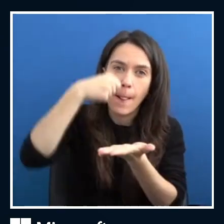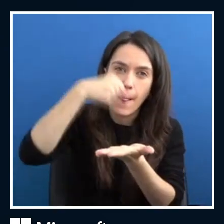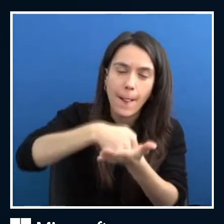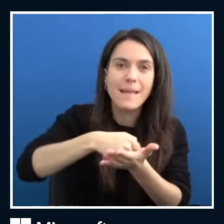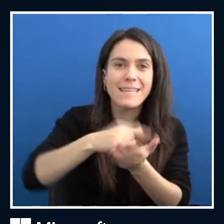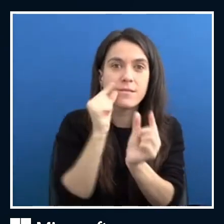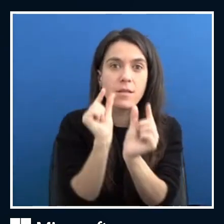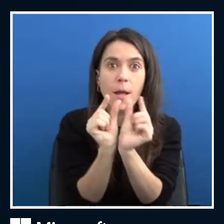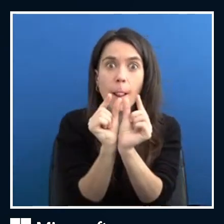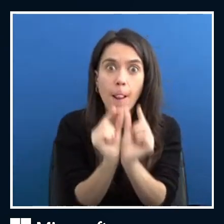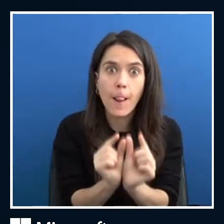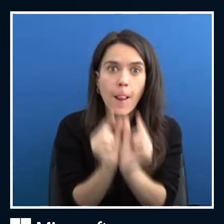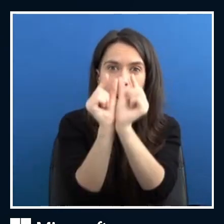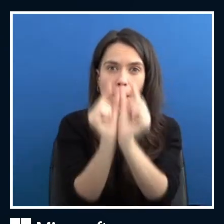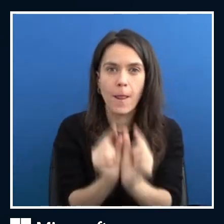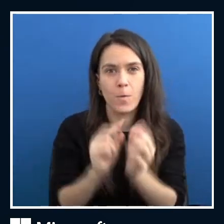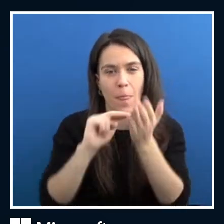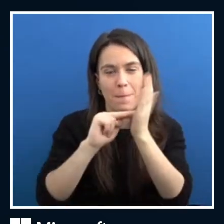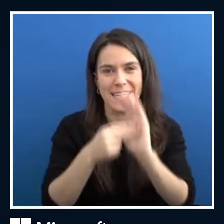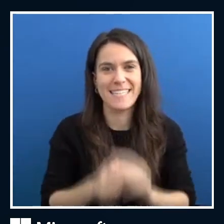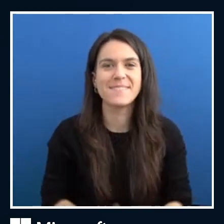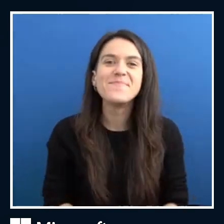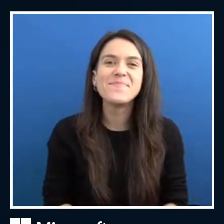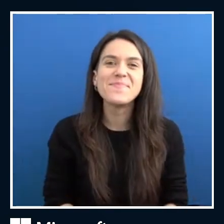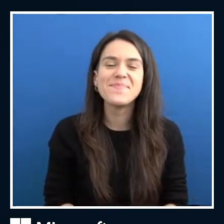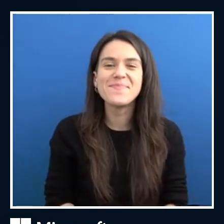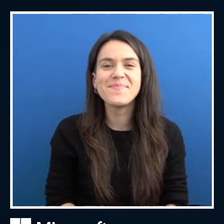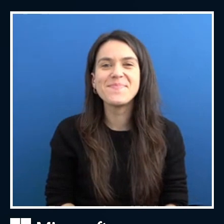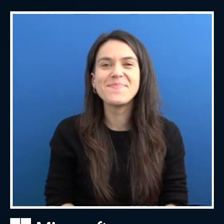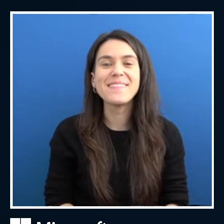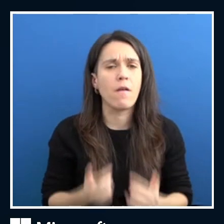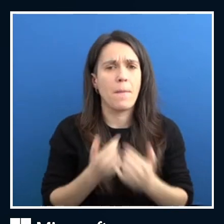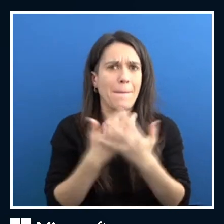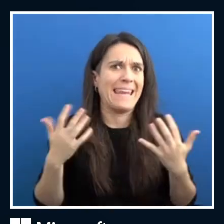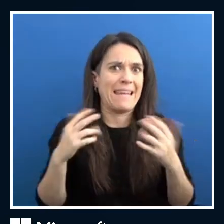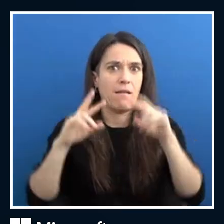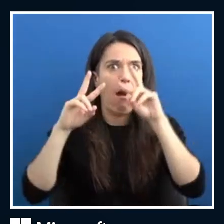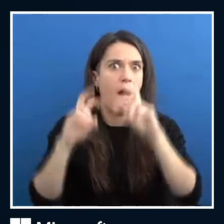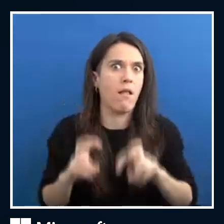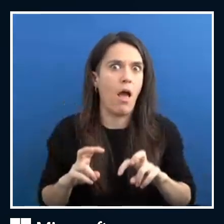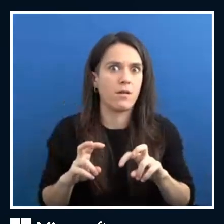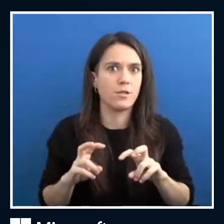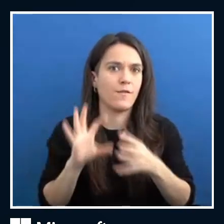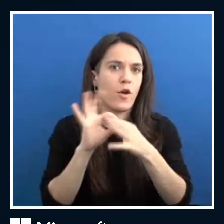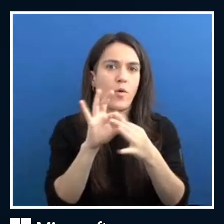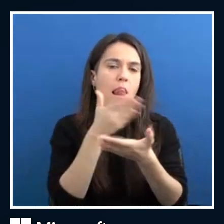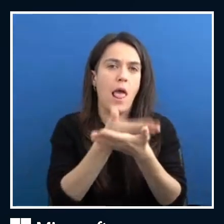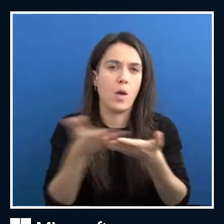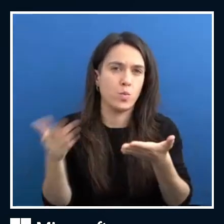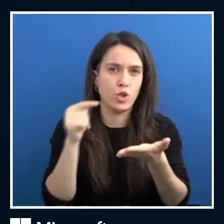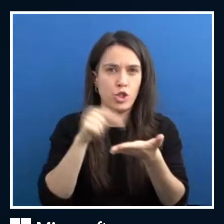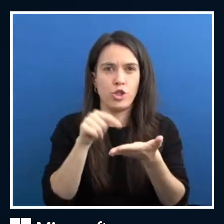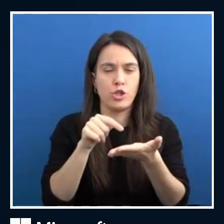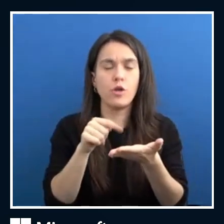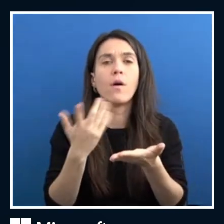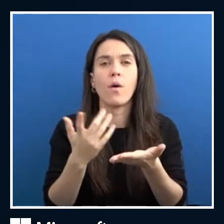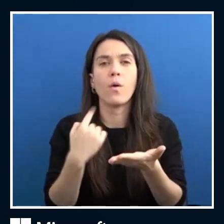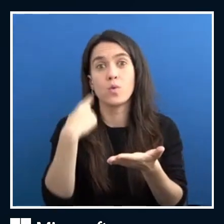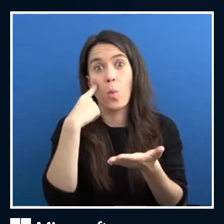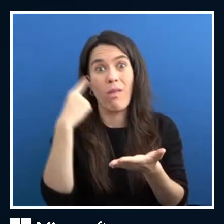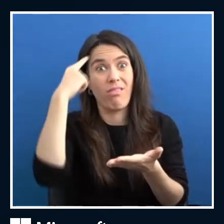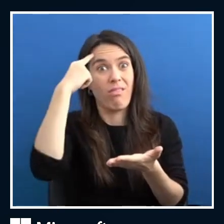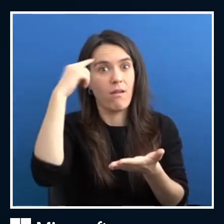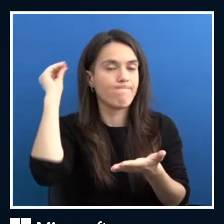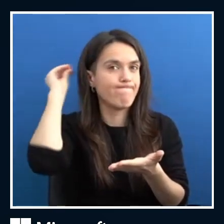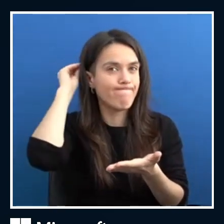mean. Now, there's many different analyzers based on language. So keep that also in mind, that one field